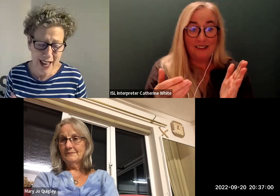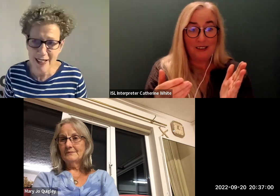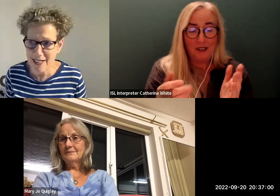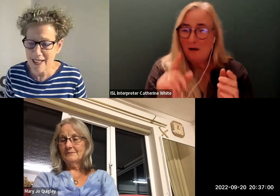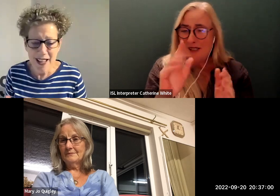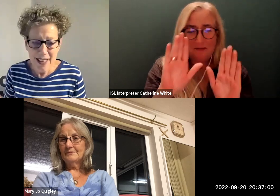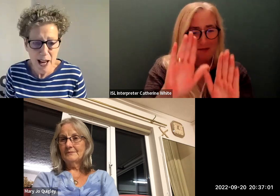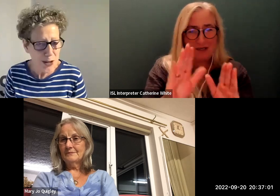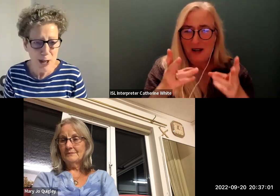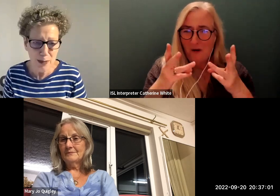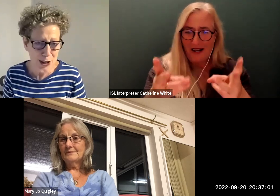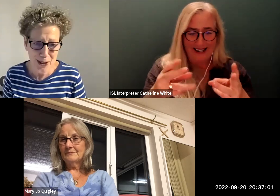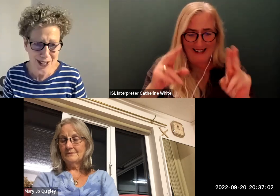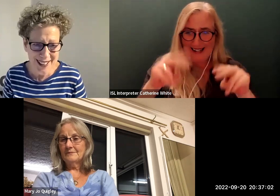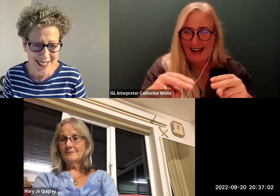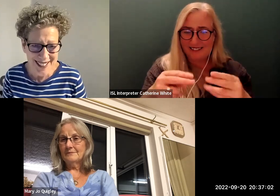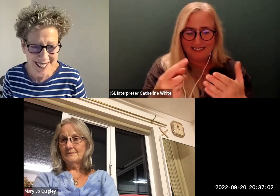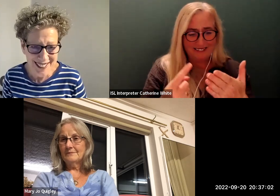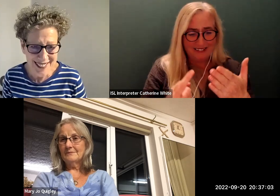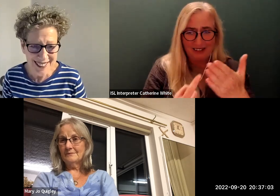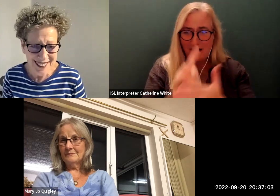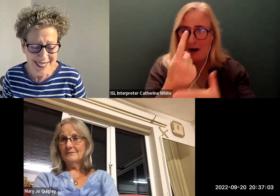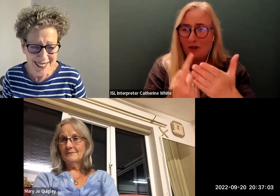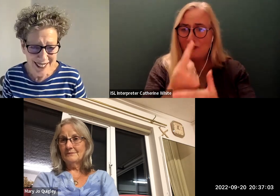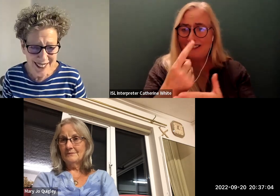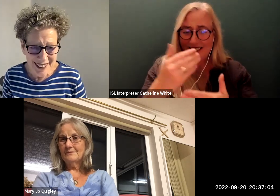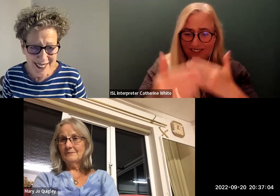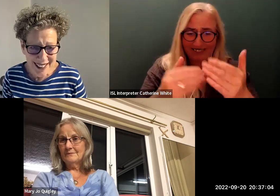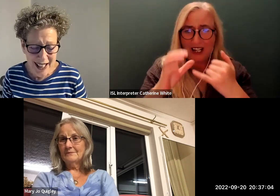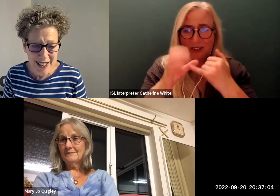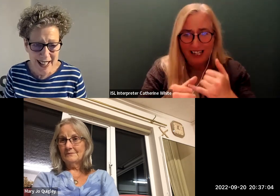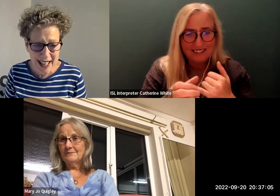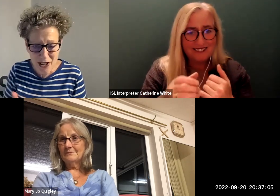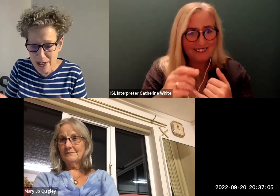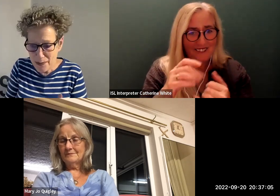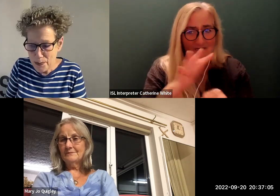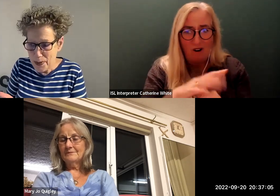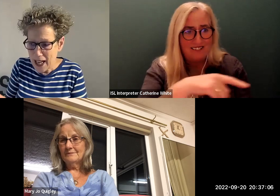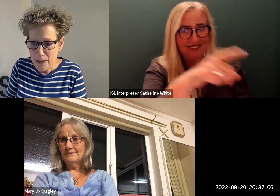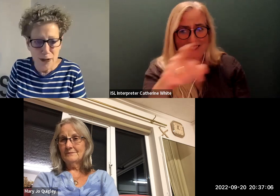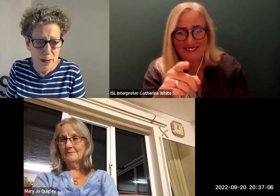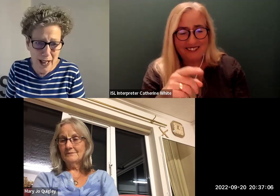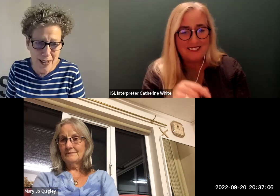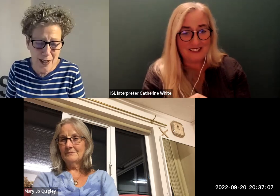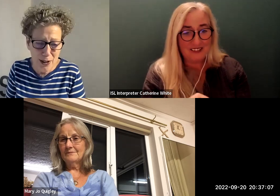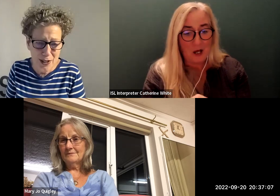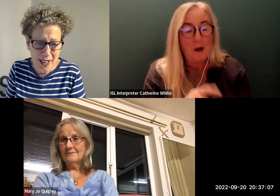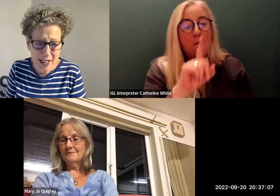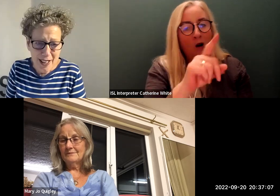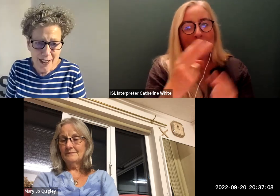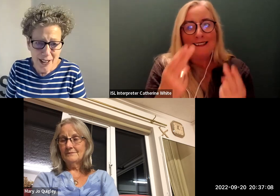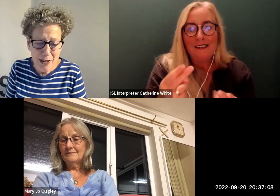way. There have to be opportunities. Mm-hmm. And again, just becoming familiar so